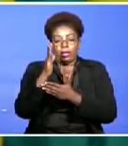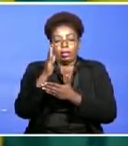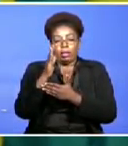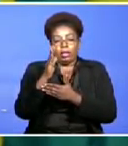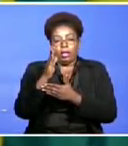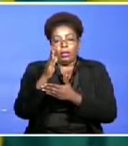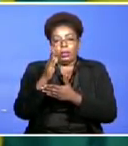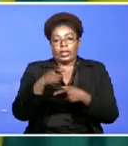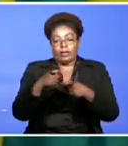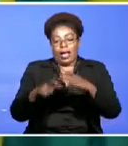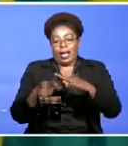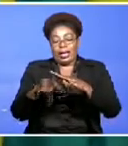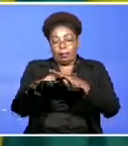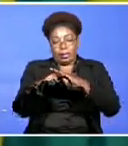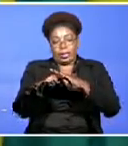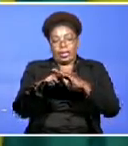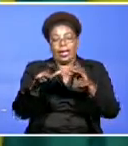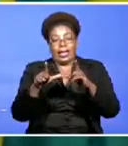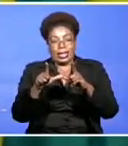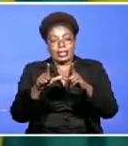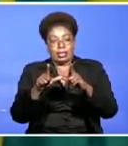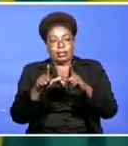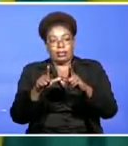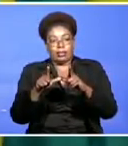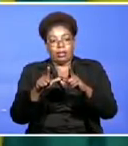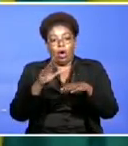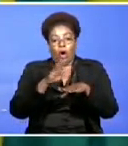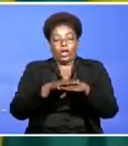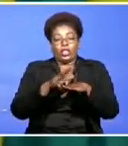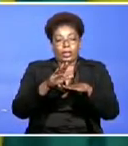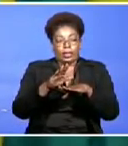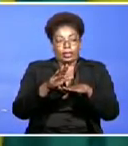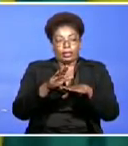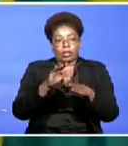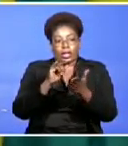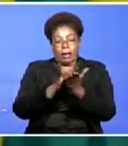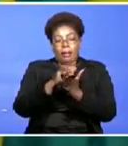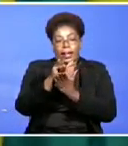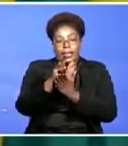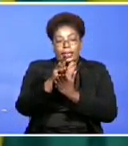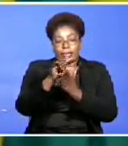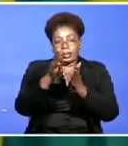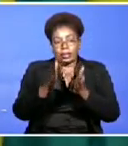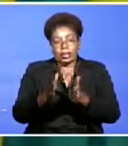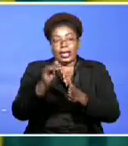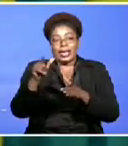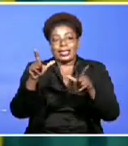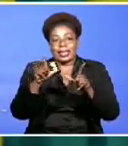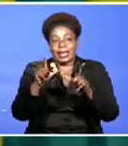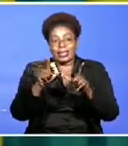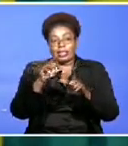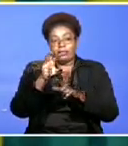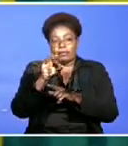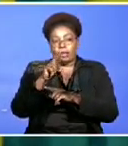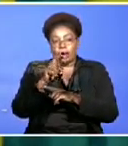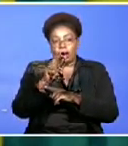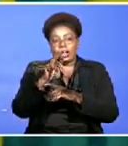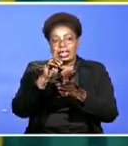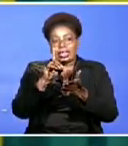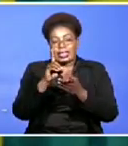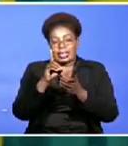your license that says VFR day only. In the case of the pilot, his license had VFR day